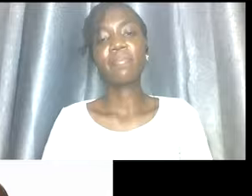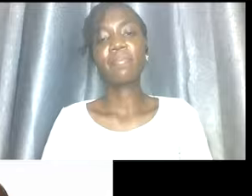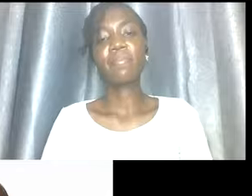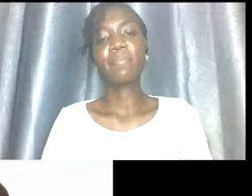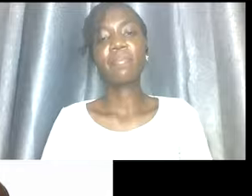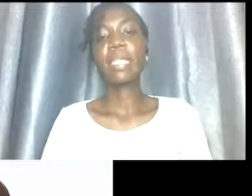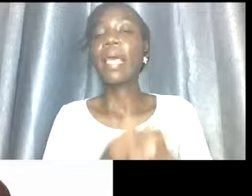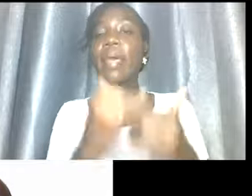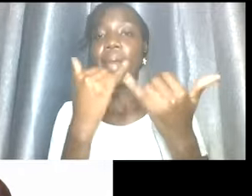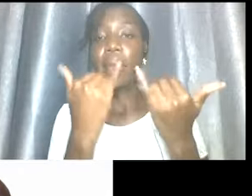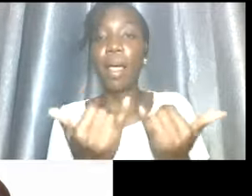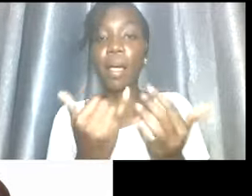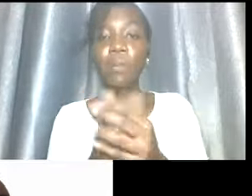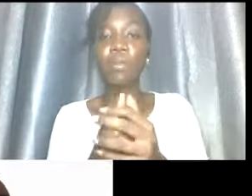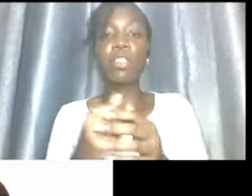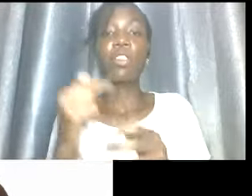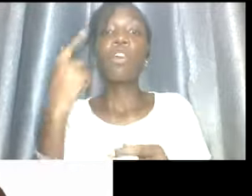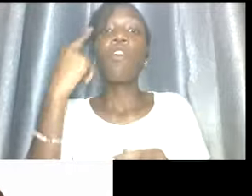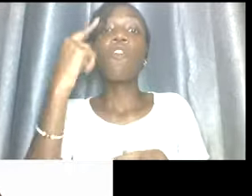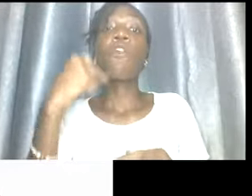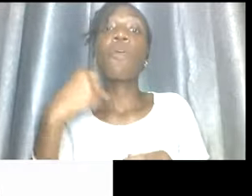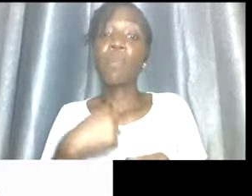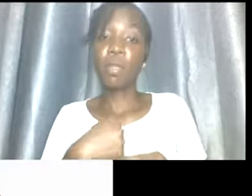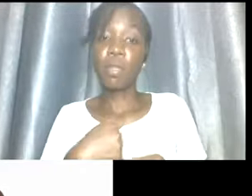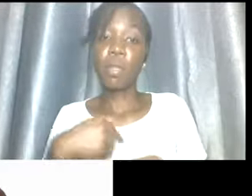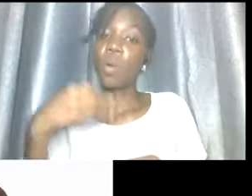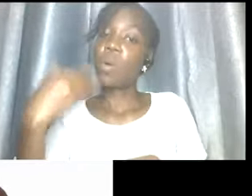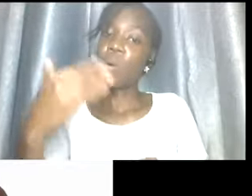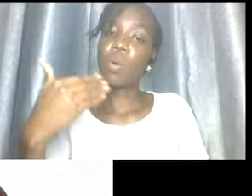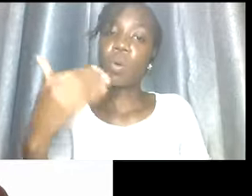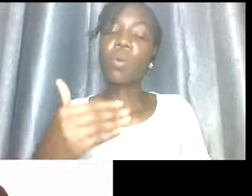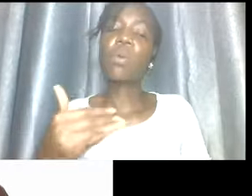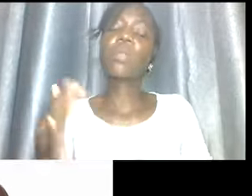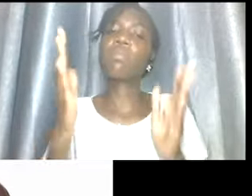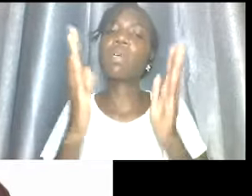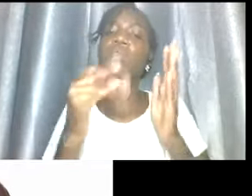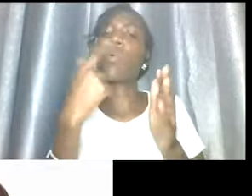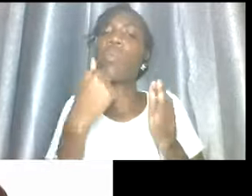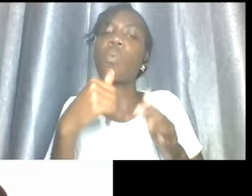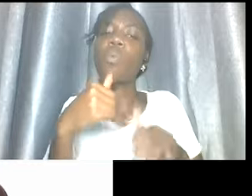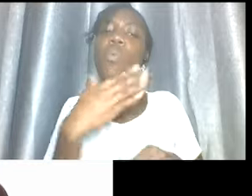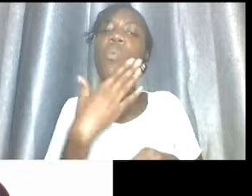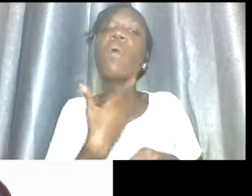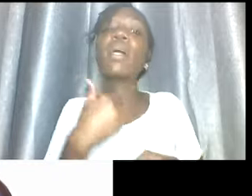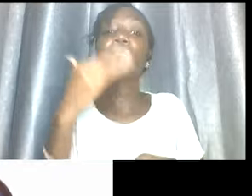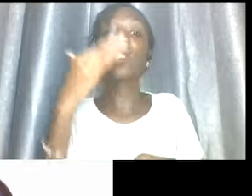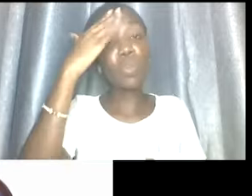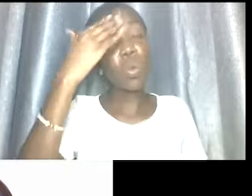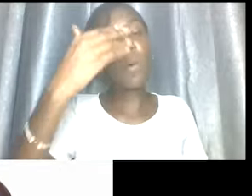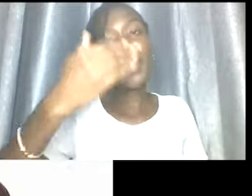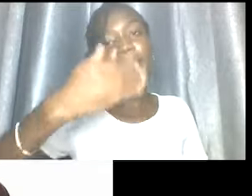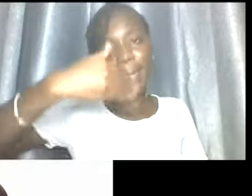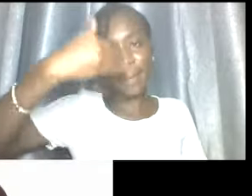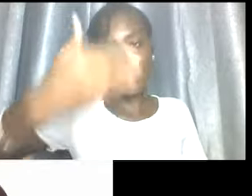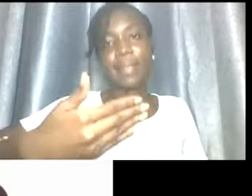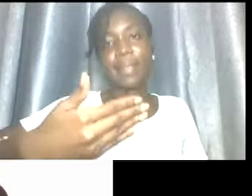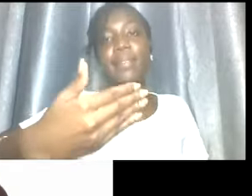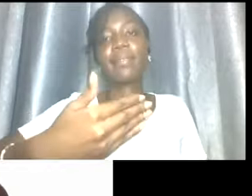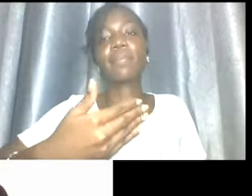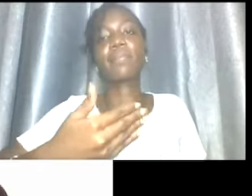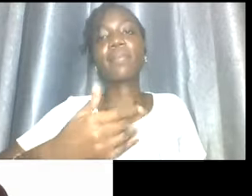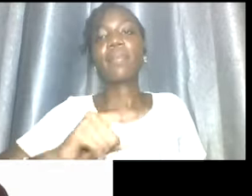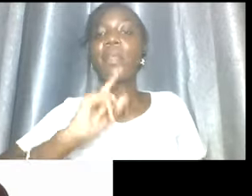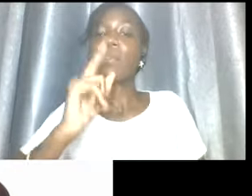Now, for me, I'm always one who is looking for the next thing. My mind is